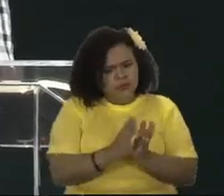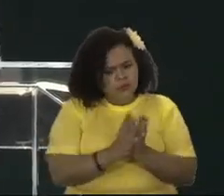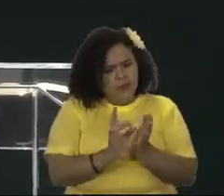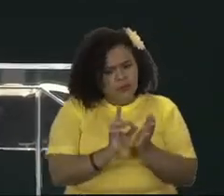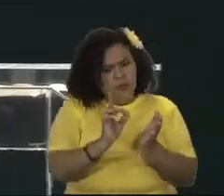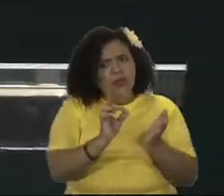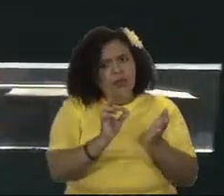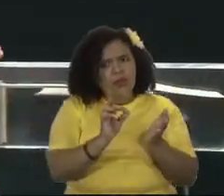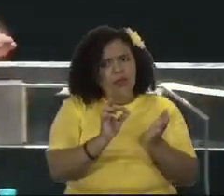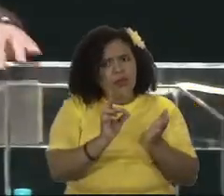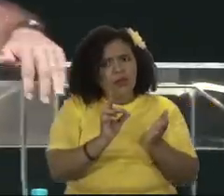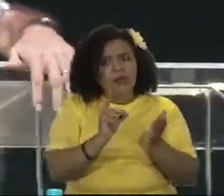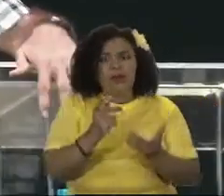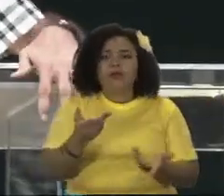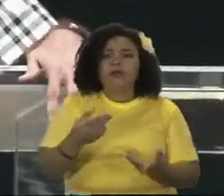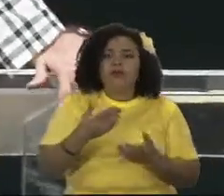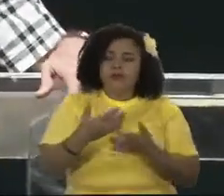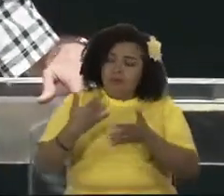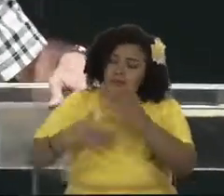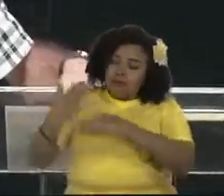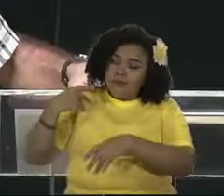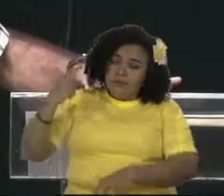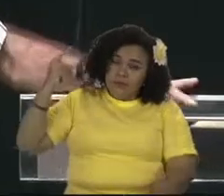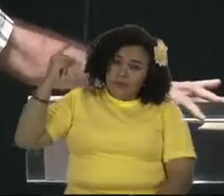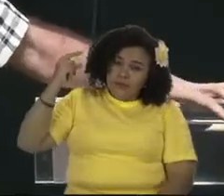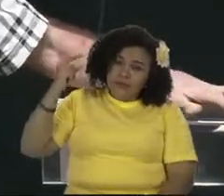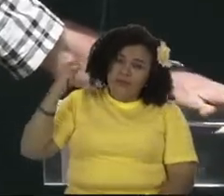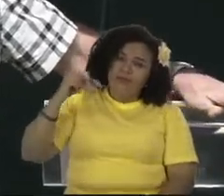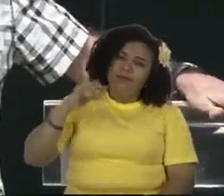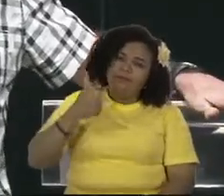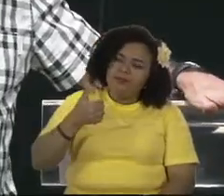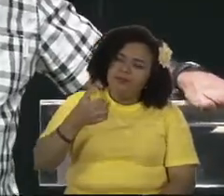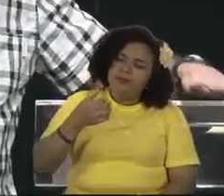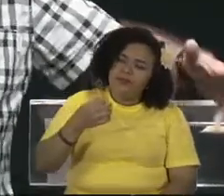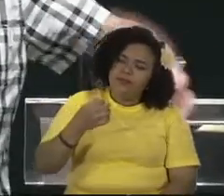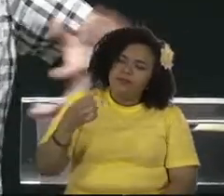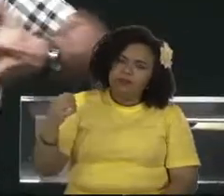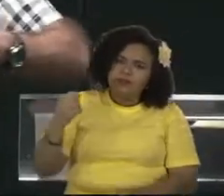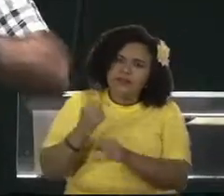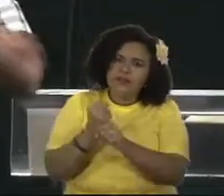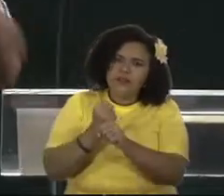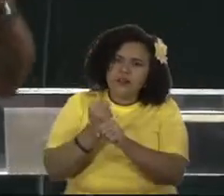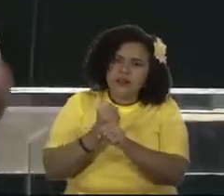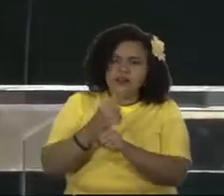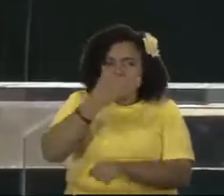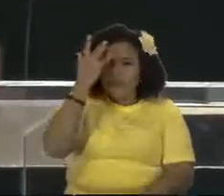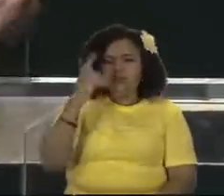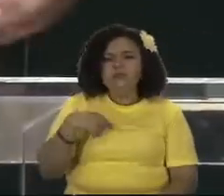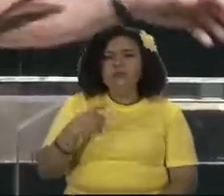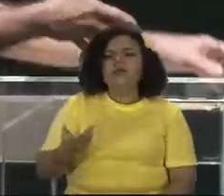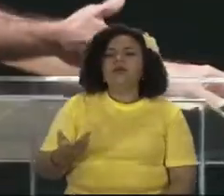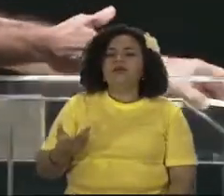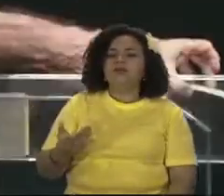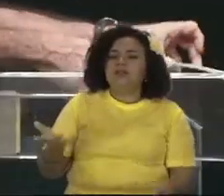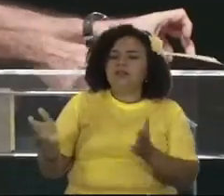Even though throughout 100 years, many people told that